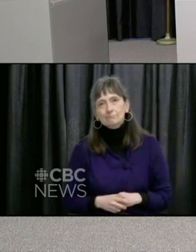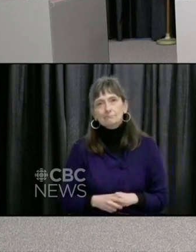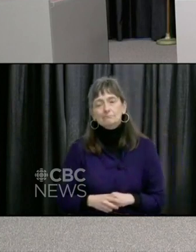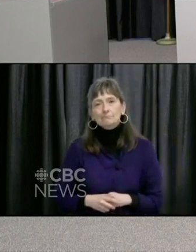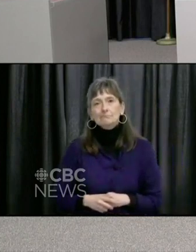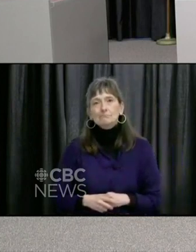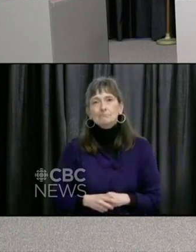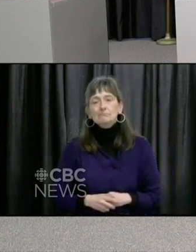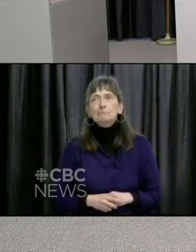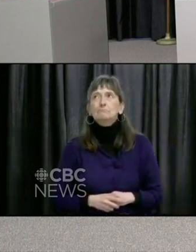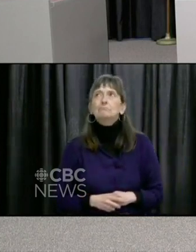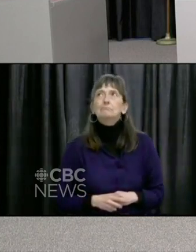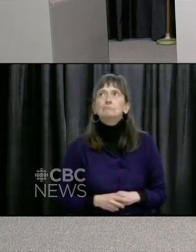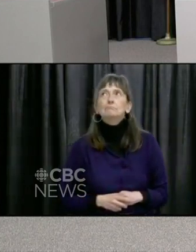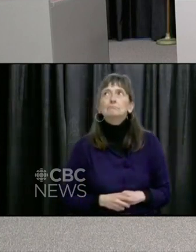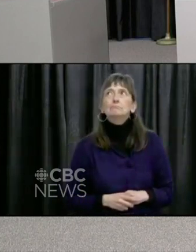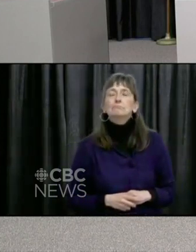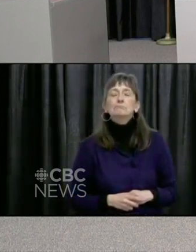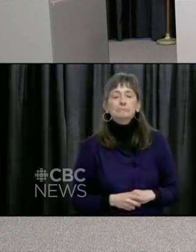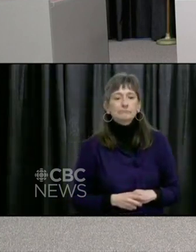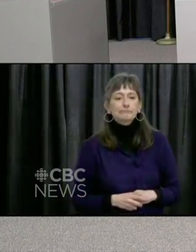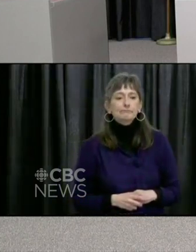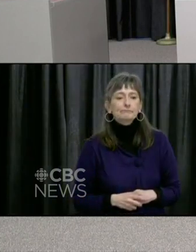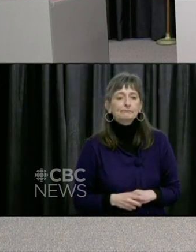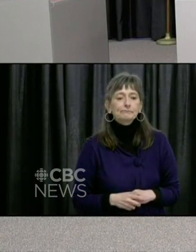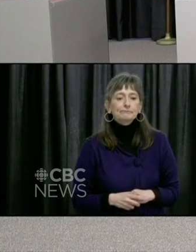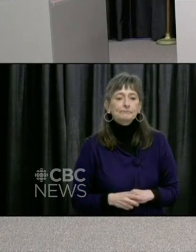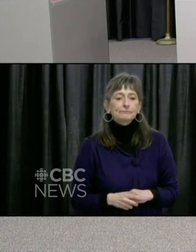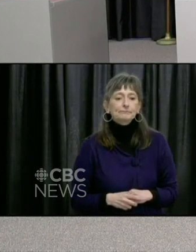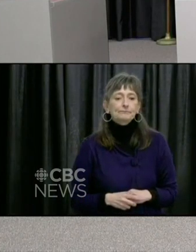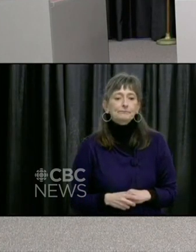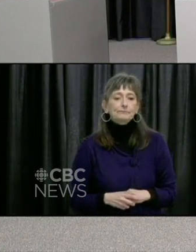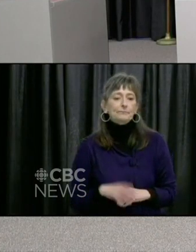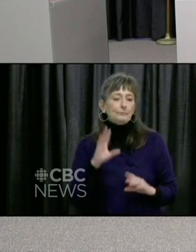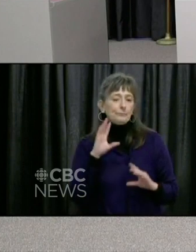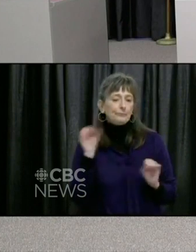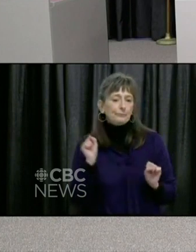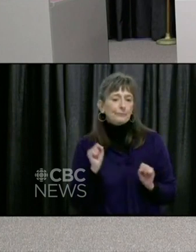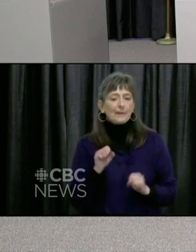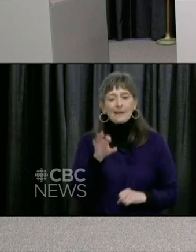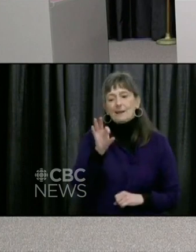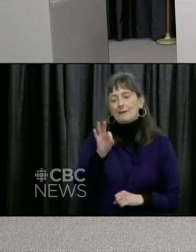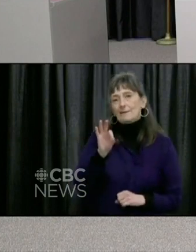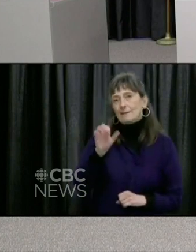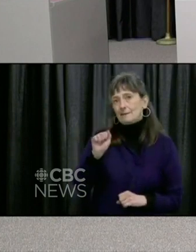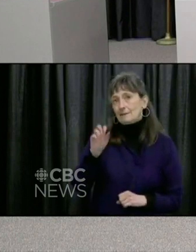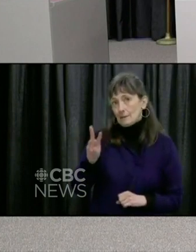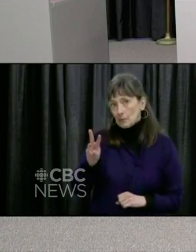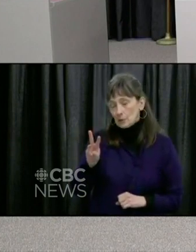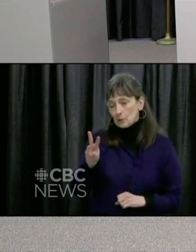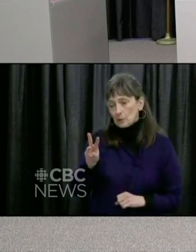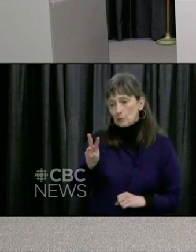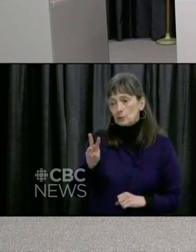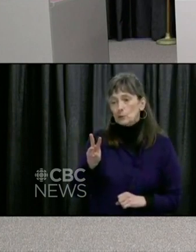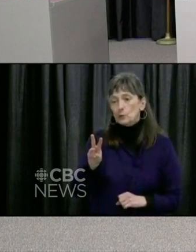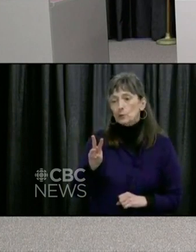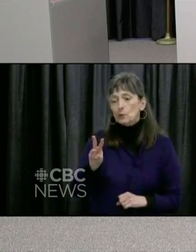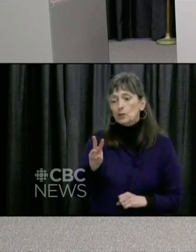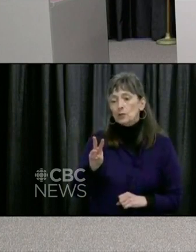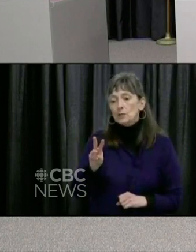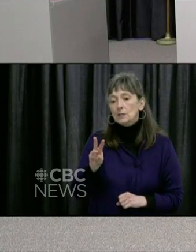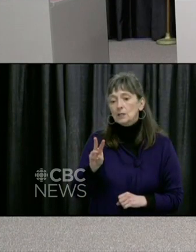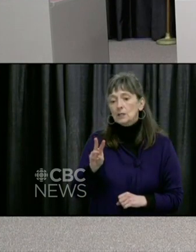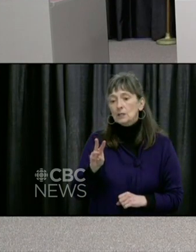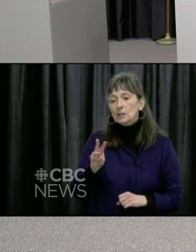and contacted. Thank you. Premier, one question for you. The FFAW wants the province to stop